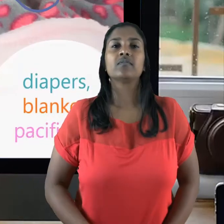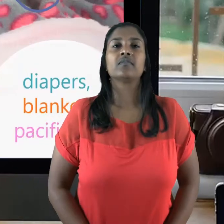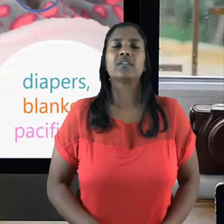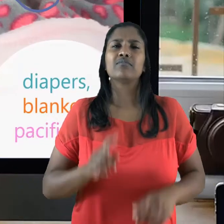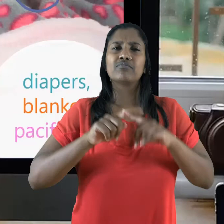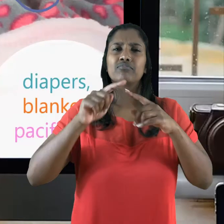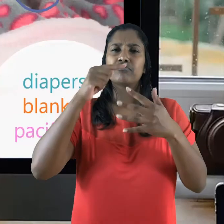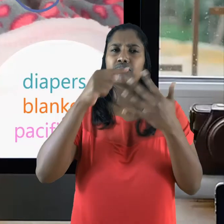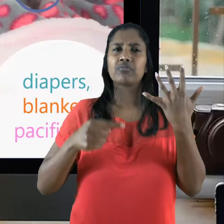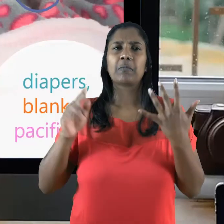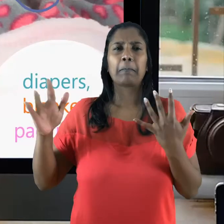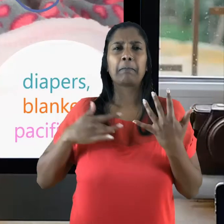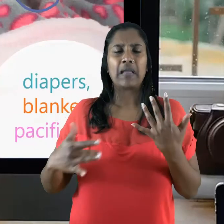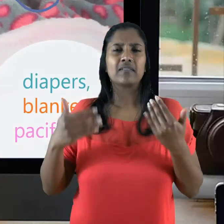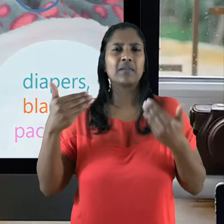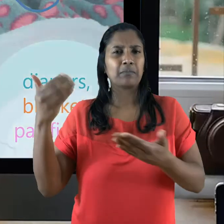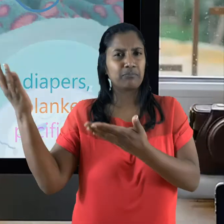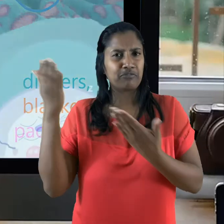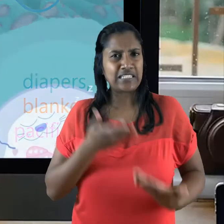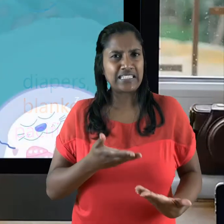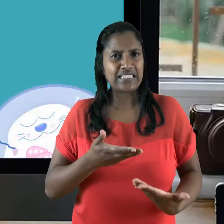bring it. Whatever might help.